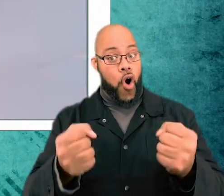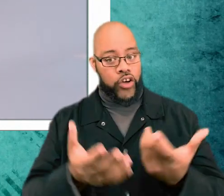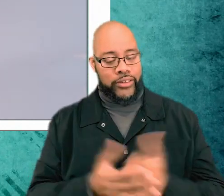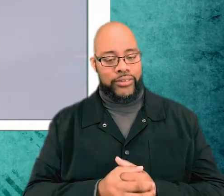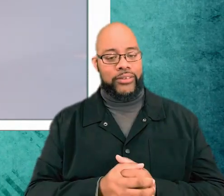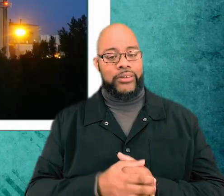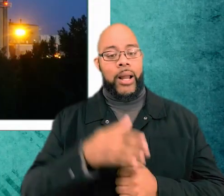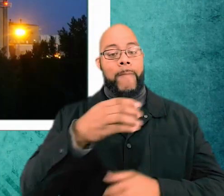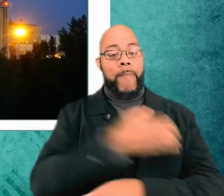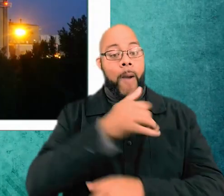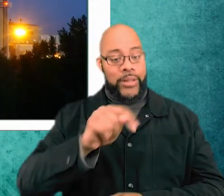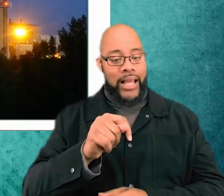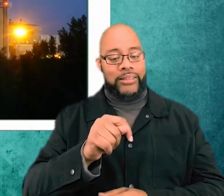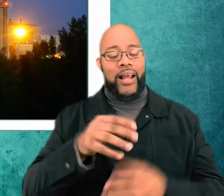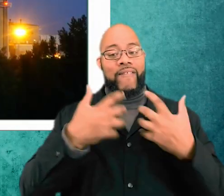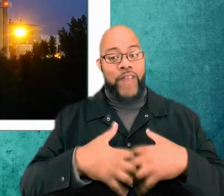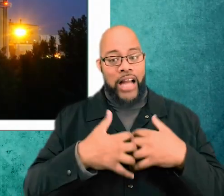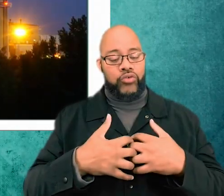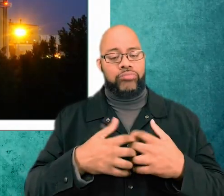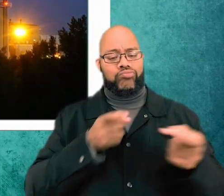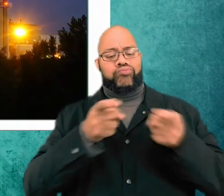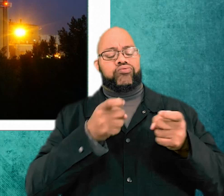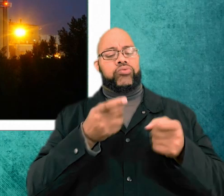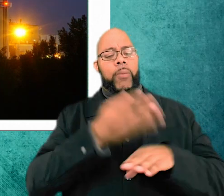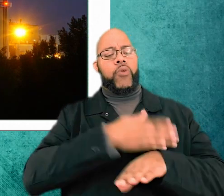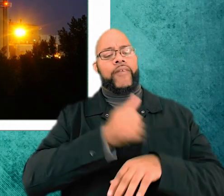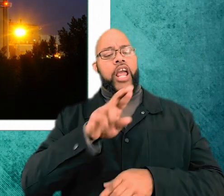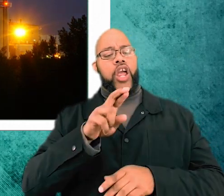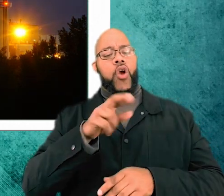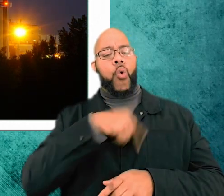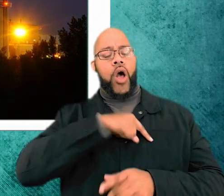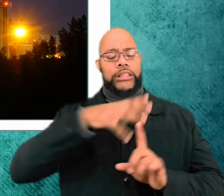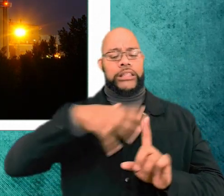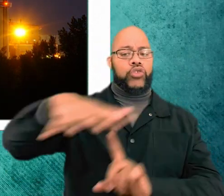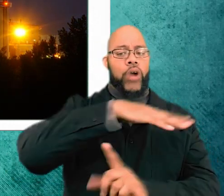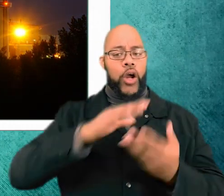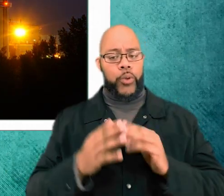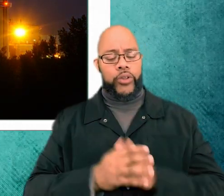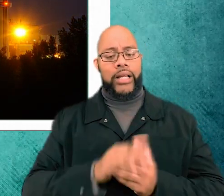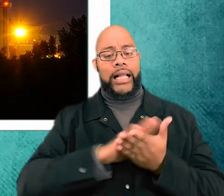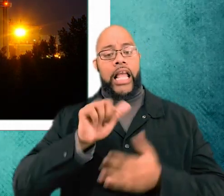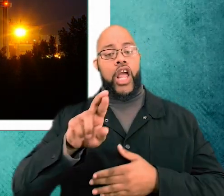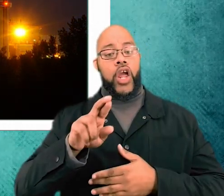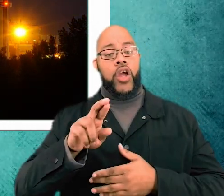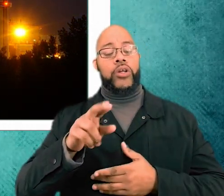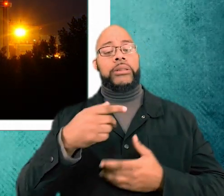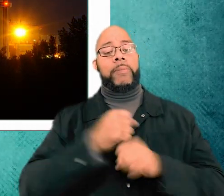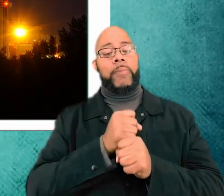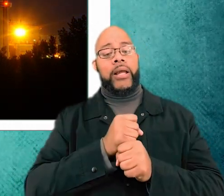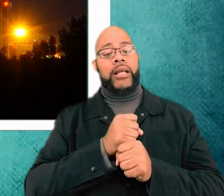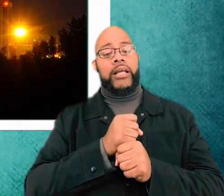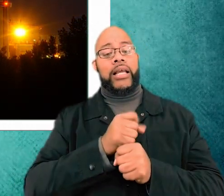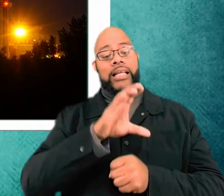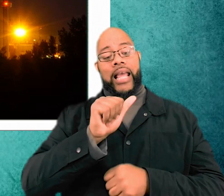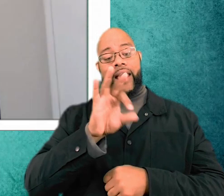plant and factory emissions are also regulated to improve the air quality of surrounding communities. The Clean Air Act also regulates the emission from